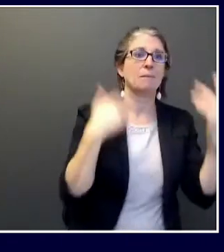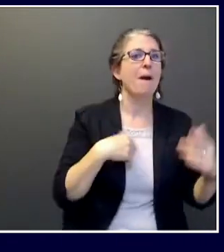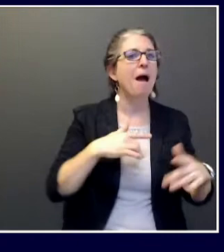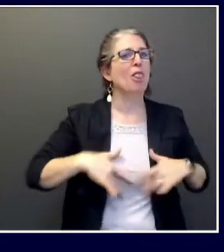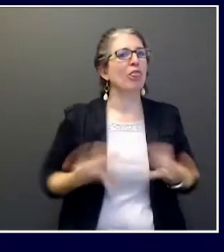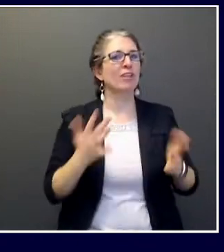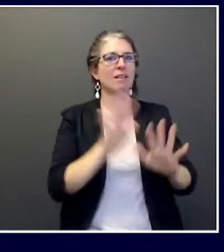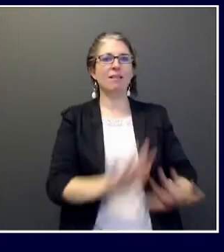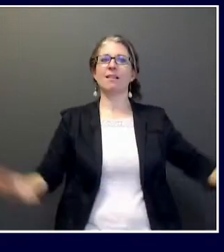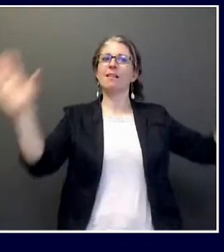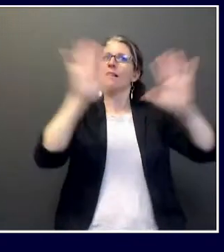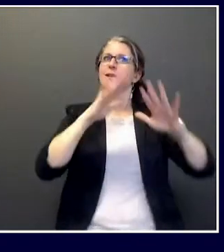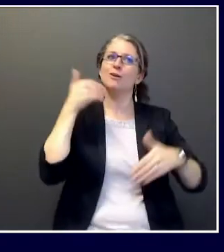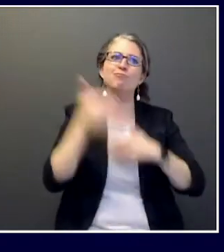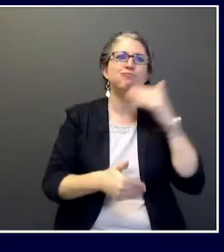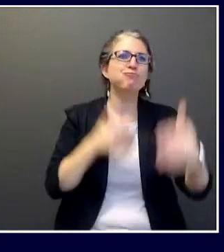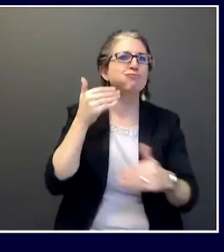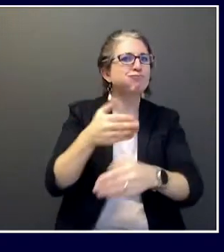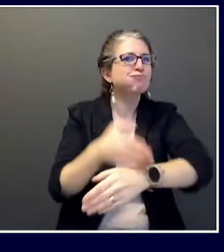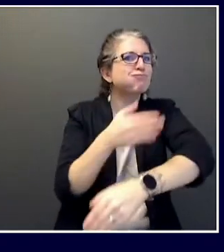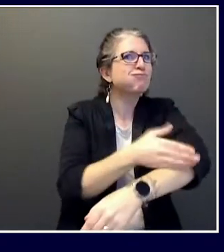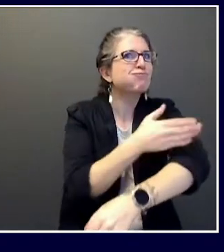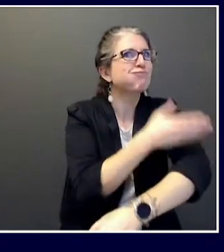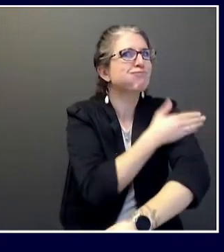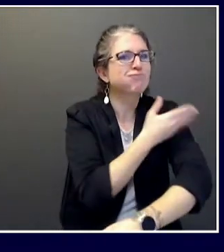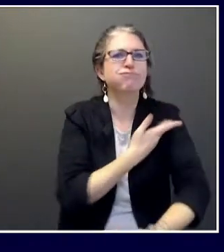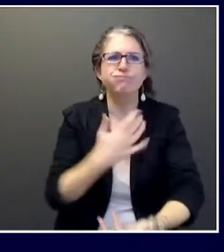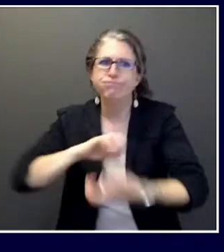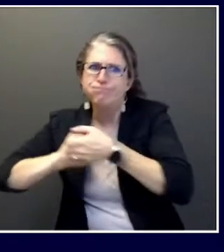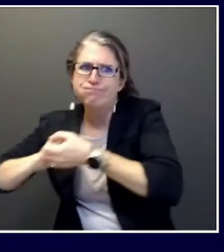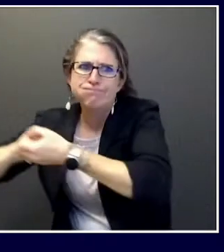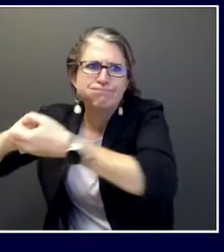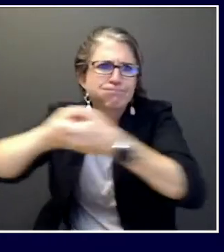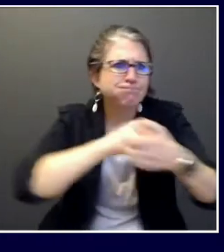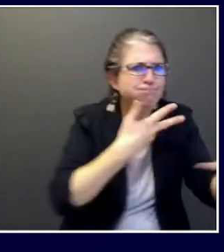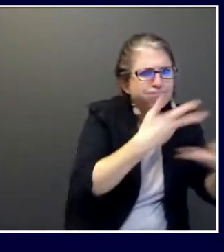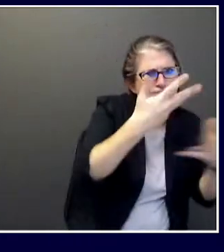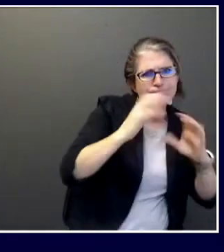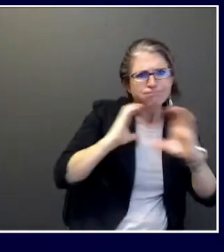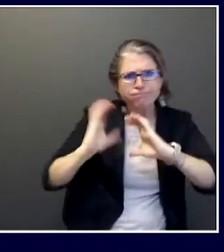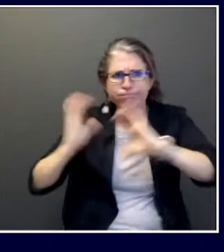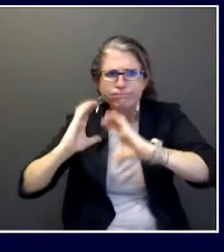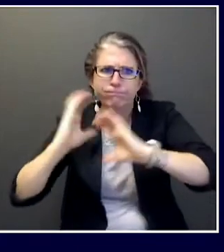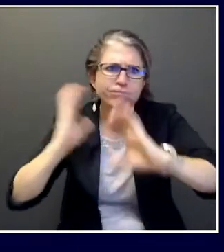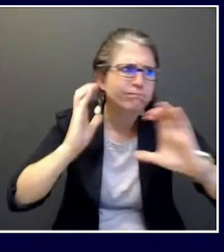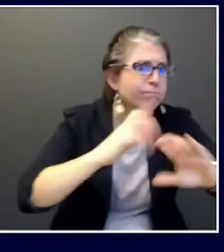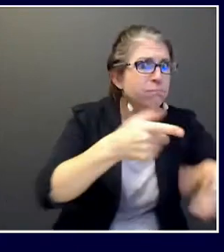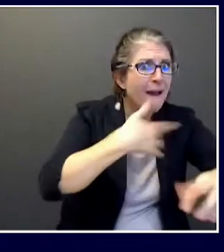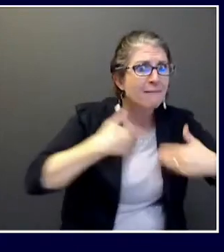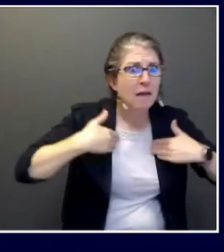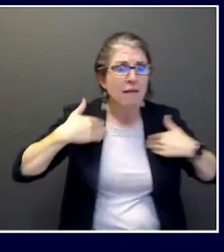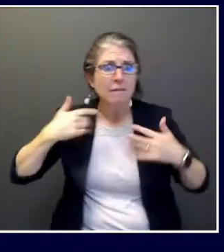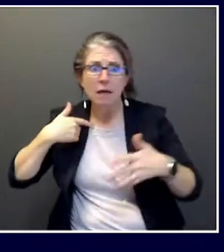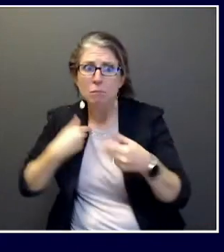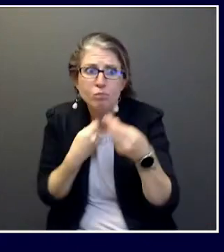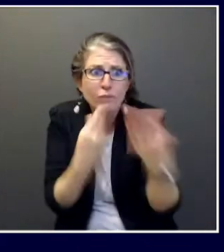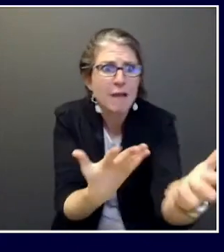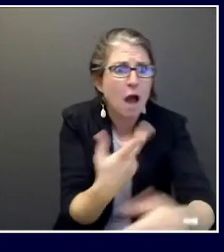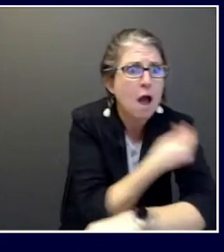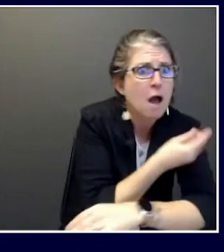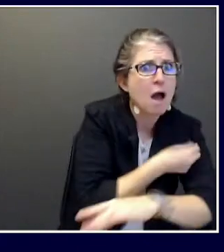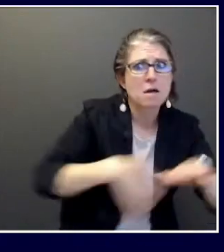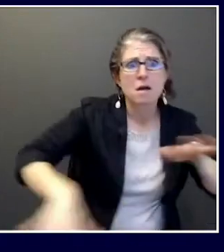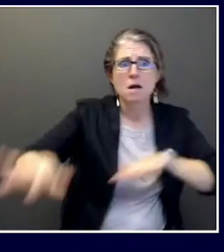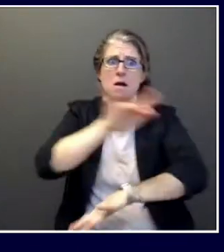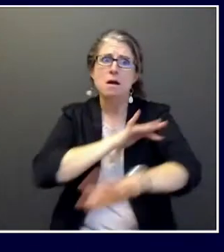much in partnership with our schools to get ready for the next vaccination opportunity, which is for those kids ages 5 to 11. In the